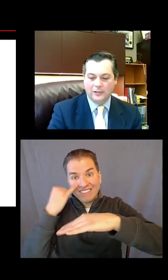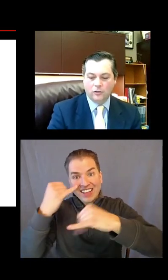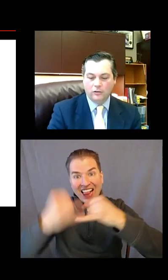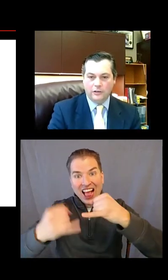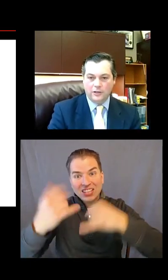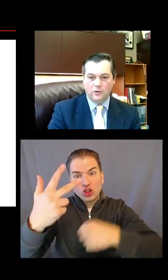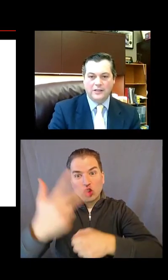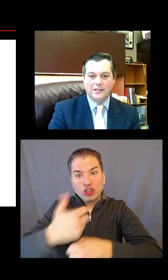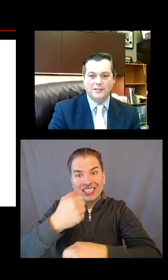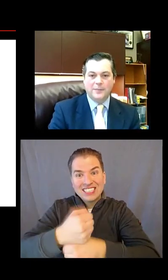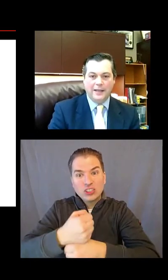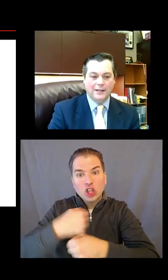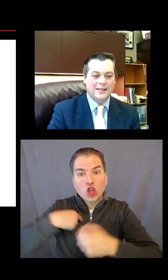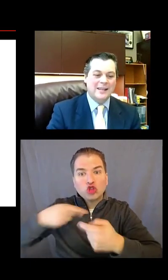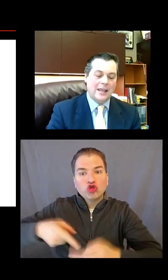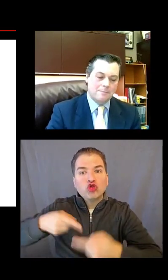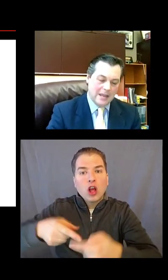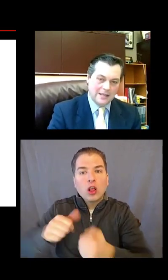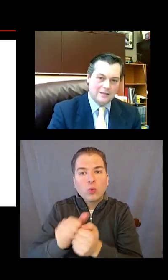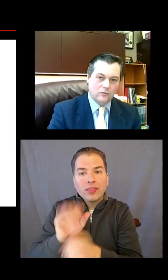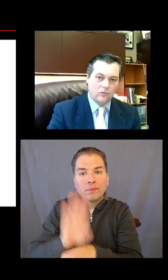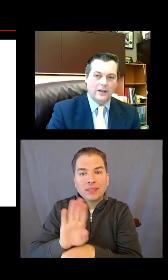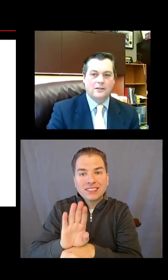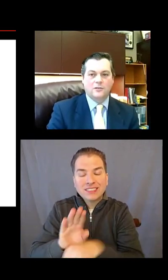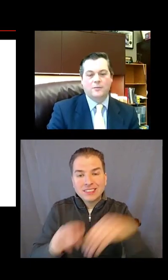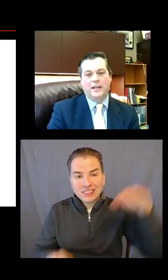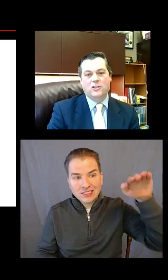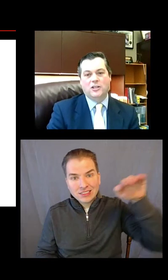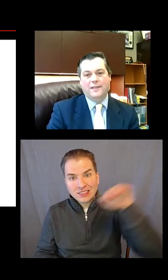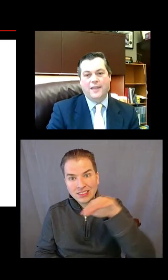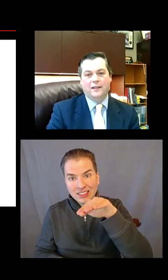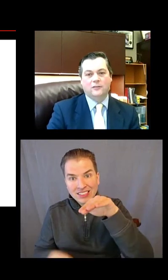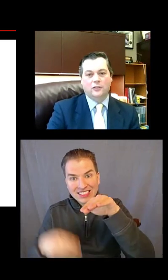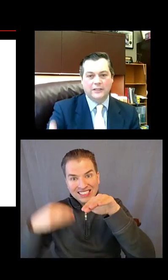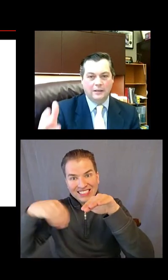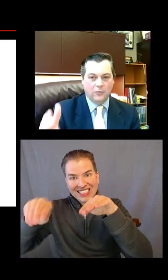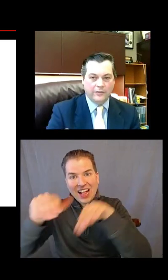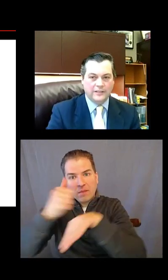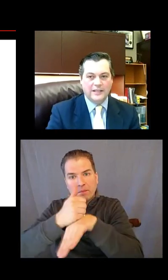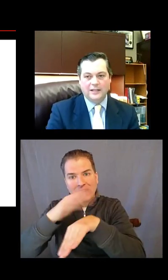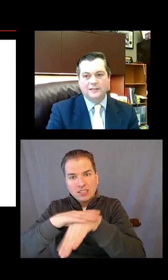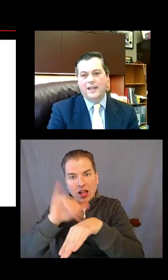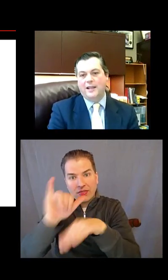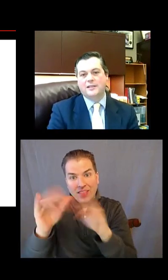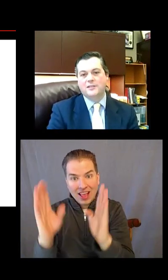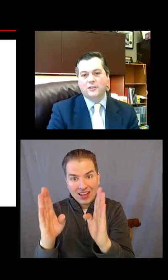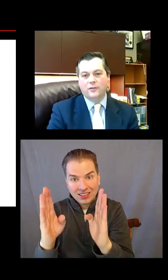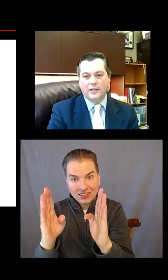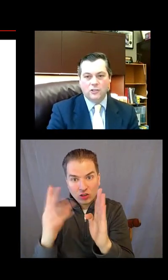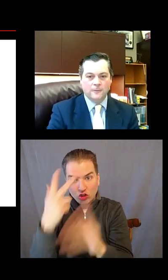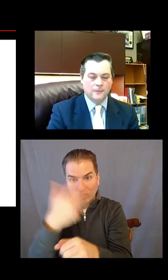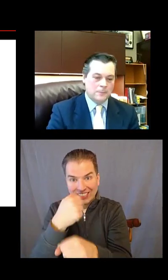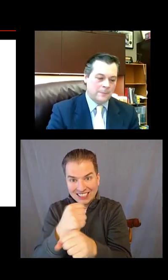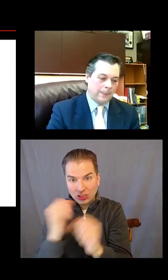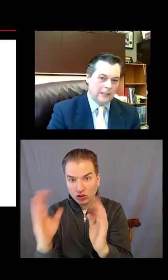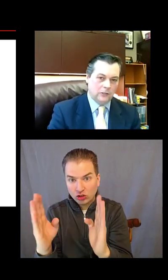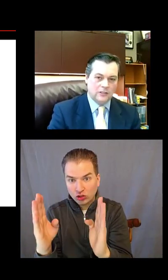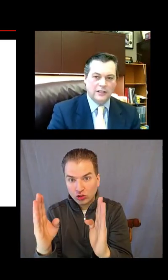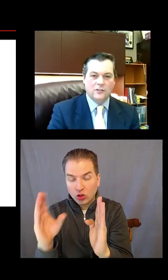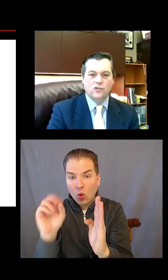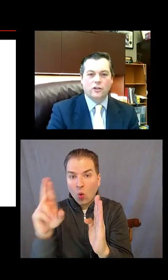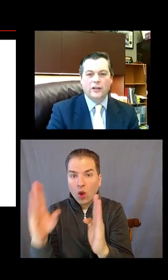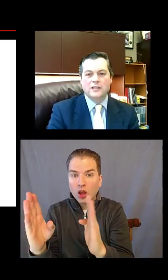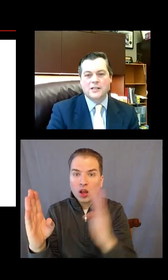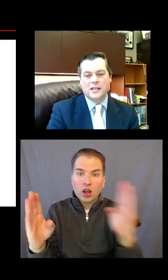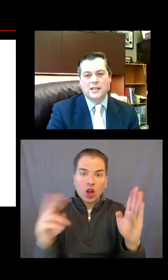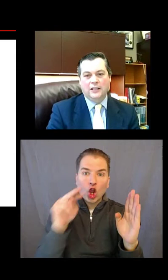a little bit earlier than you anticipated, and making the right determination on that looks at both estate and tax considerations. It looks